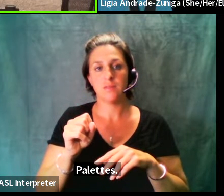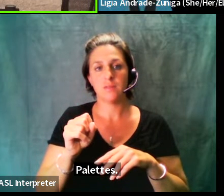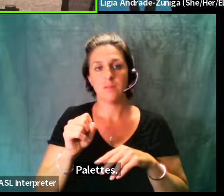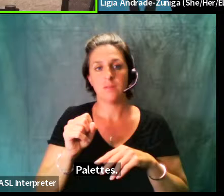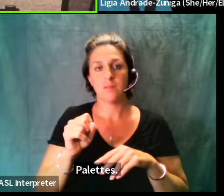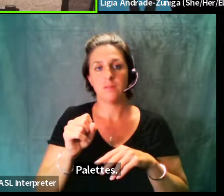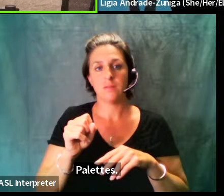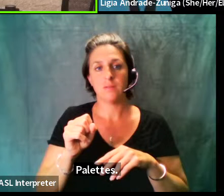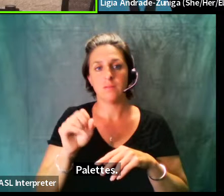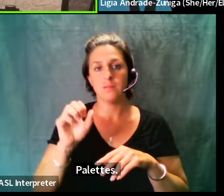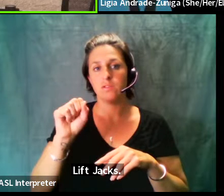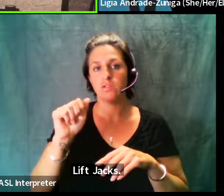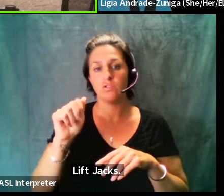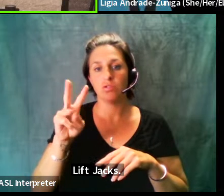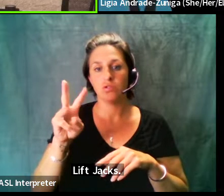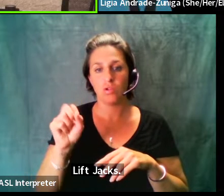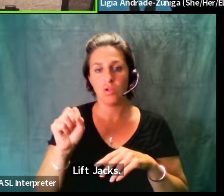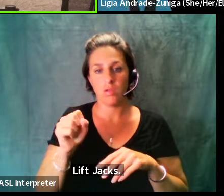saws.